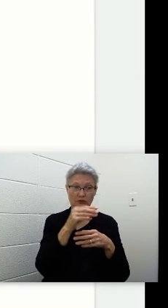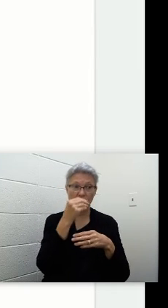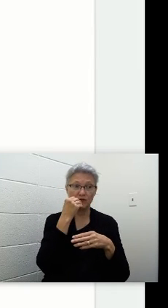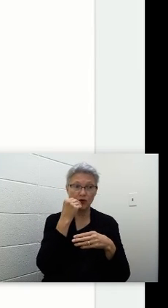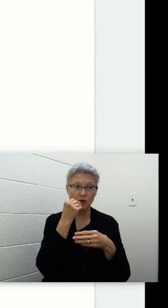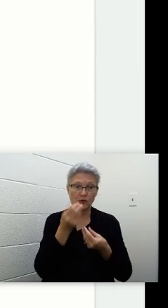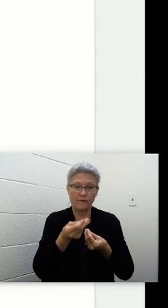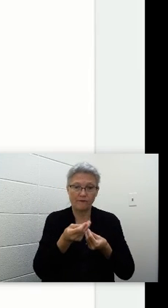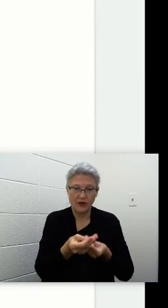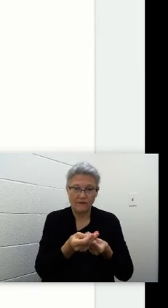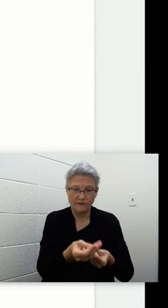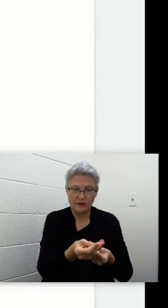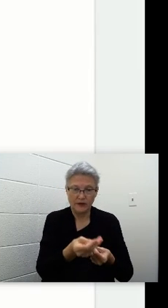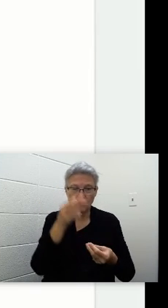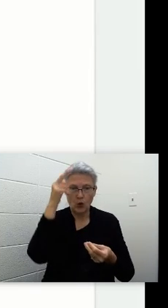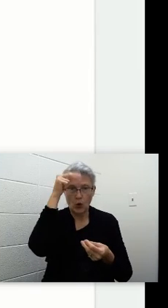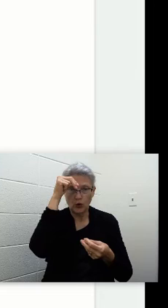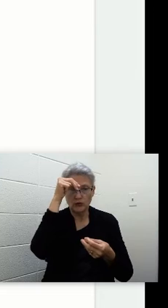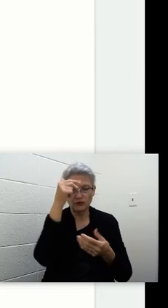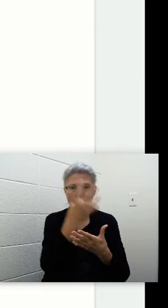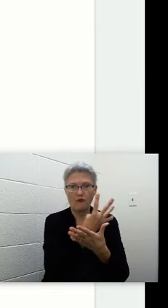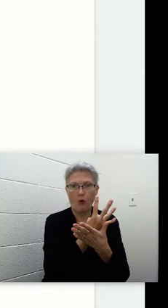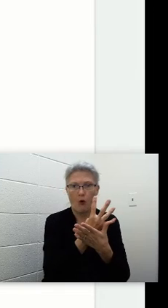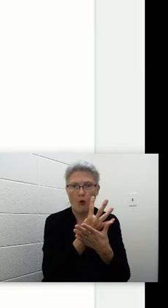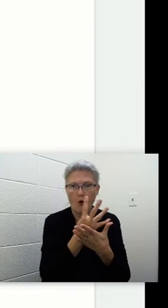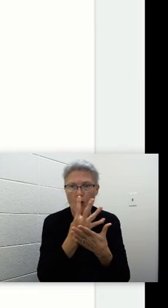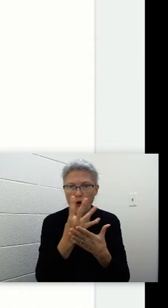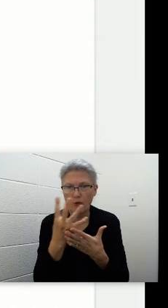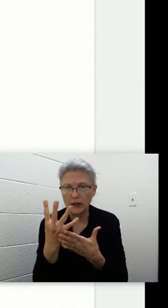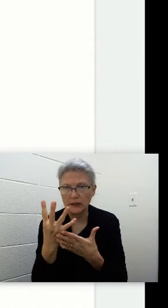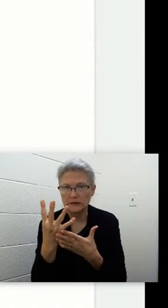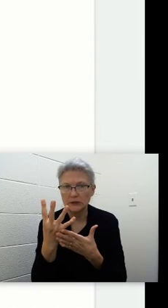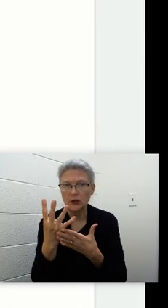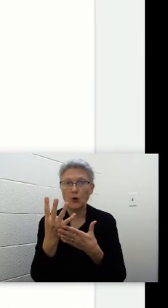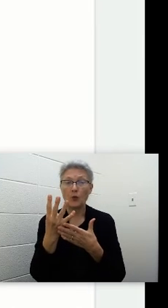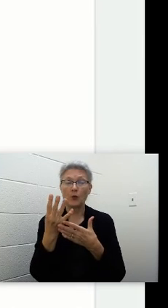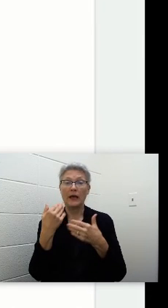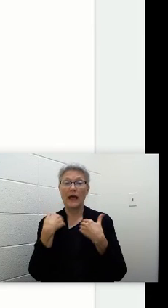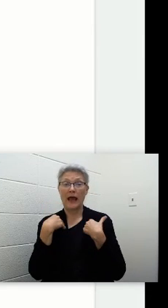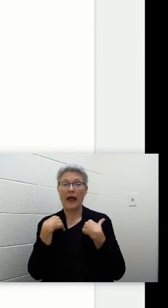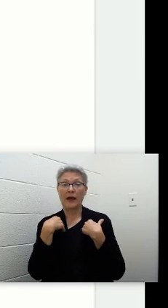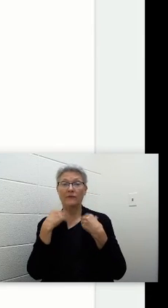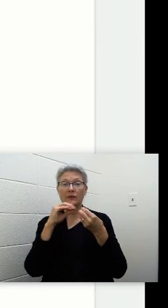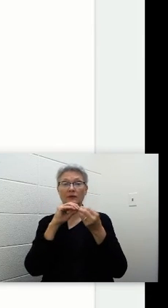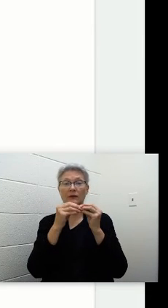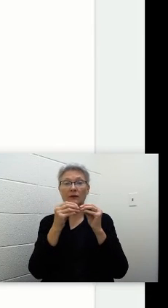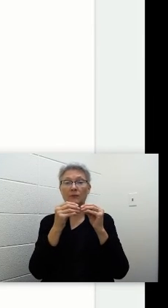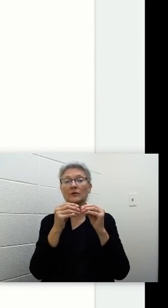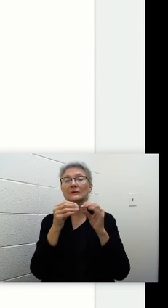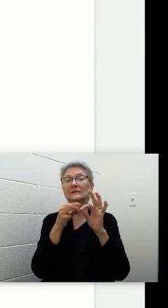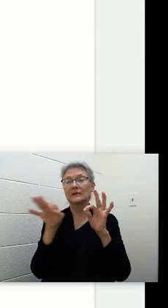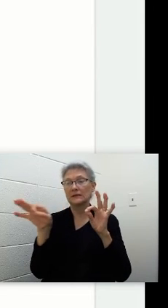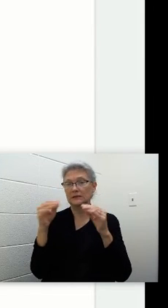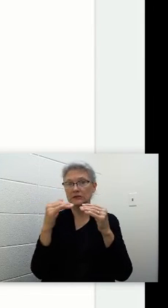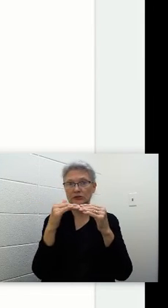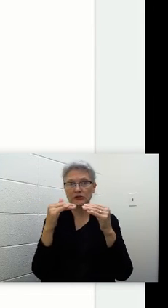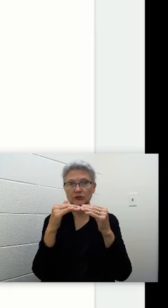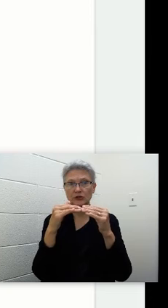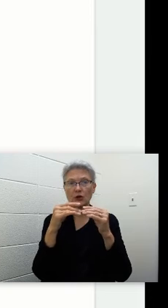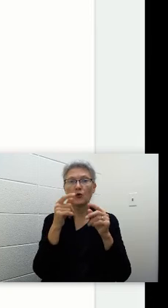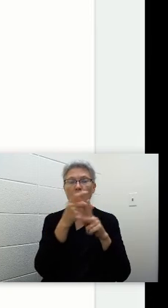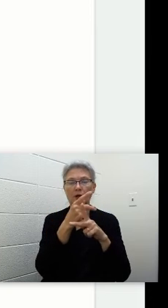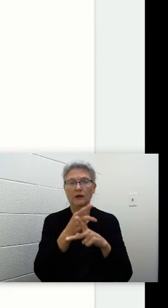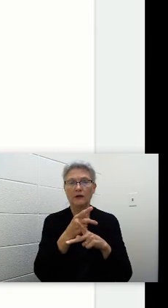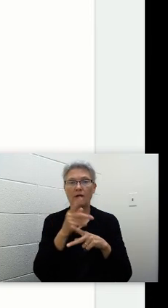food for a period of 4 weeks. Looks like we already even have the equation written for us. 4 times